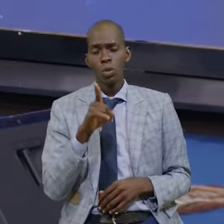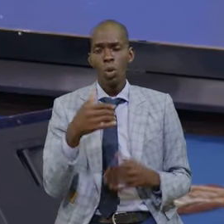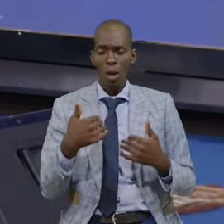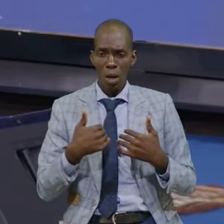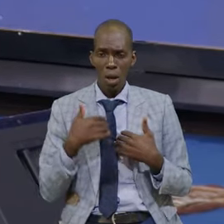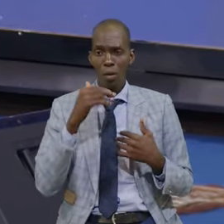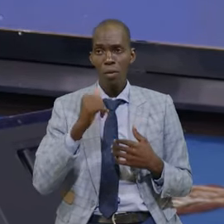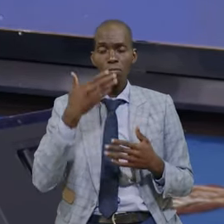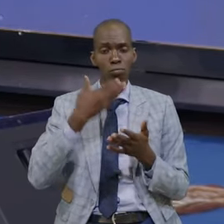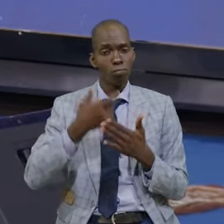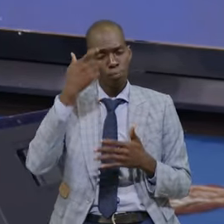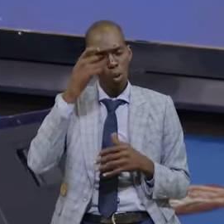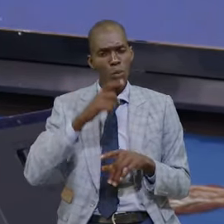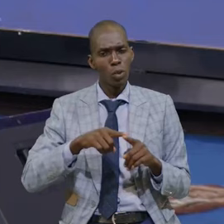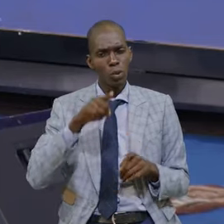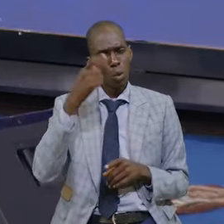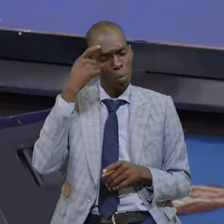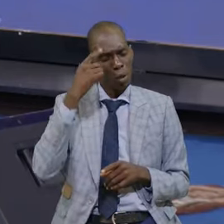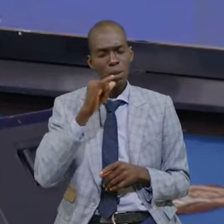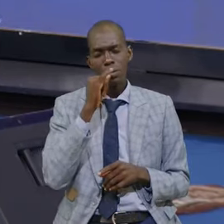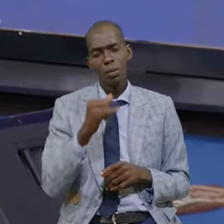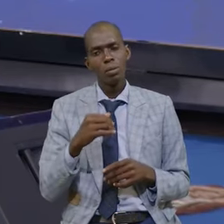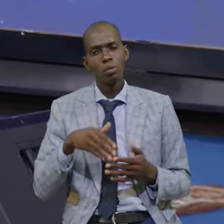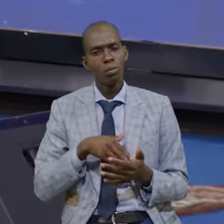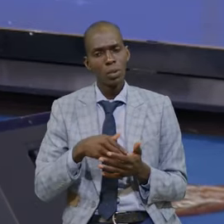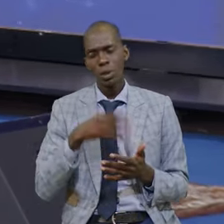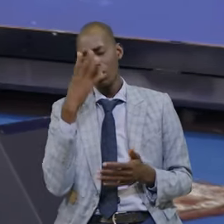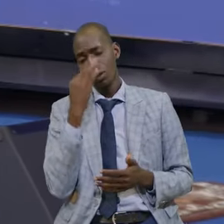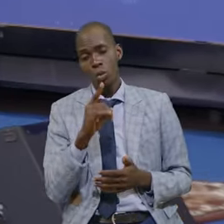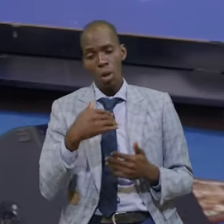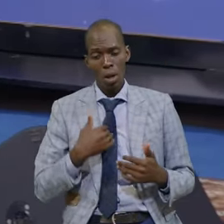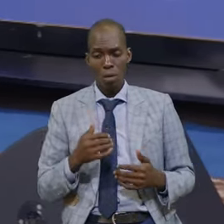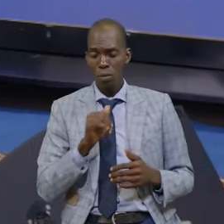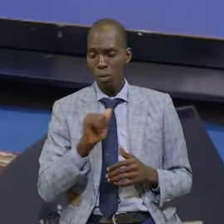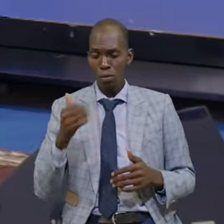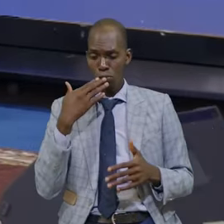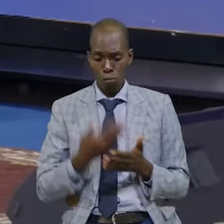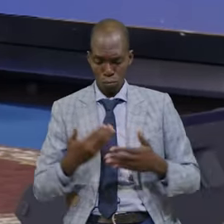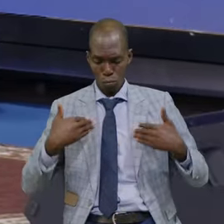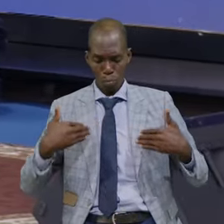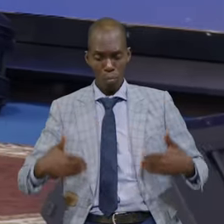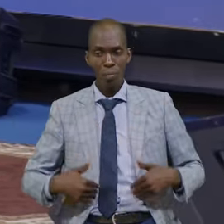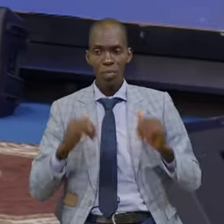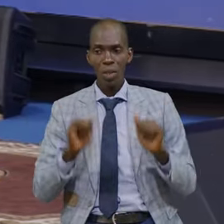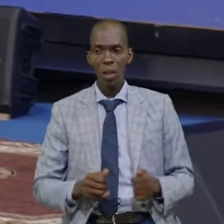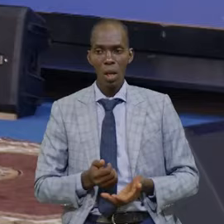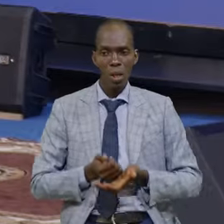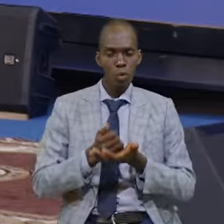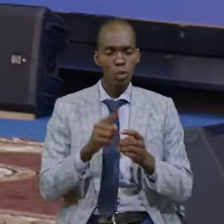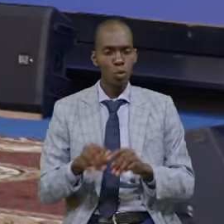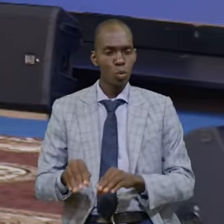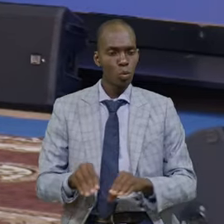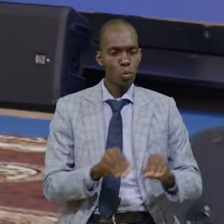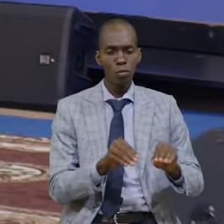You have an able body. A body that can carry you from here to there, but